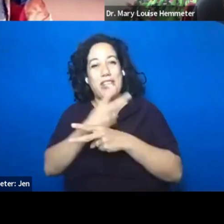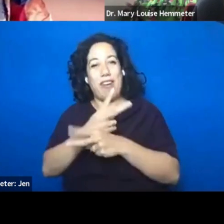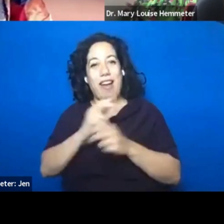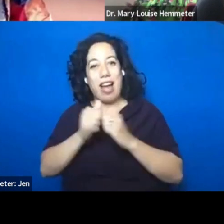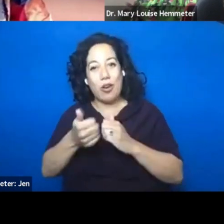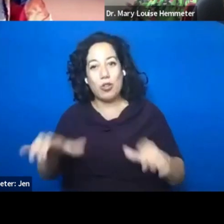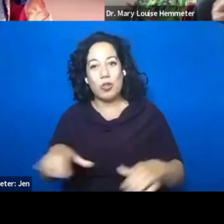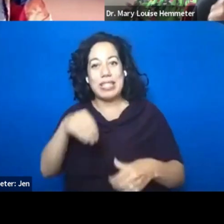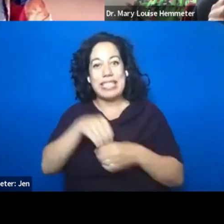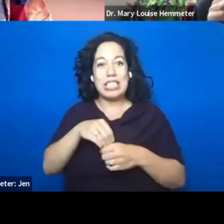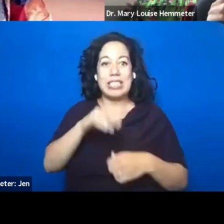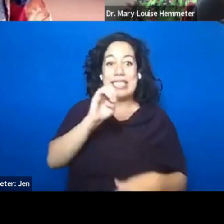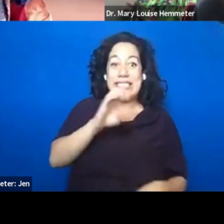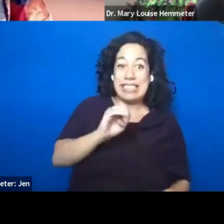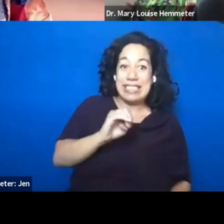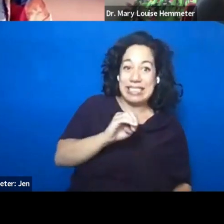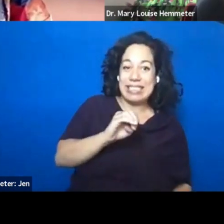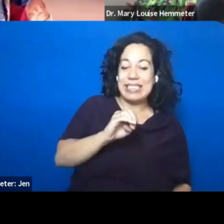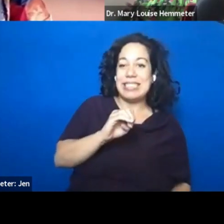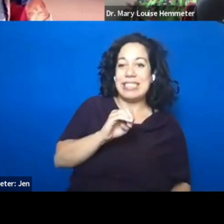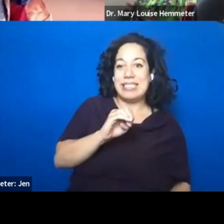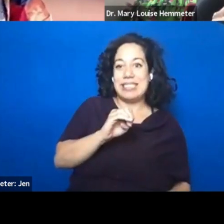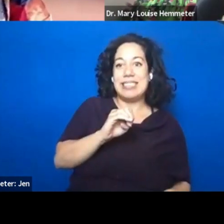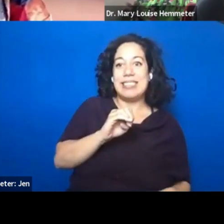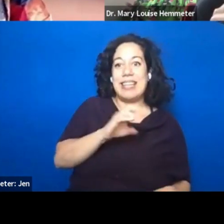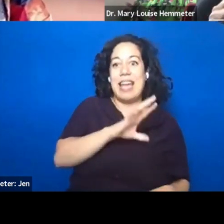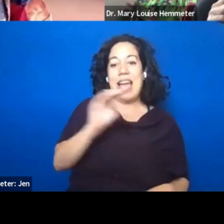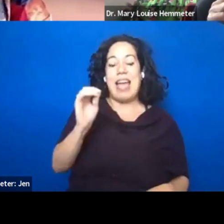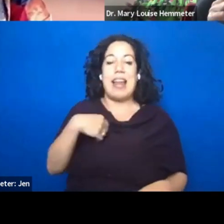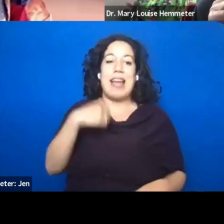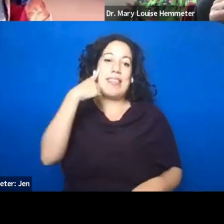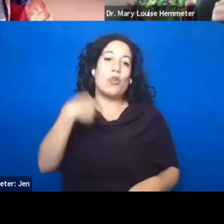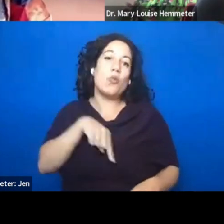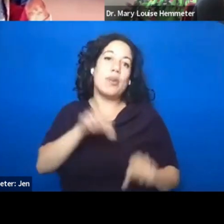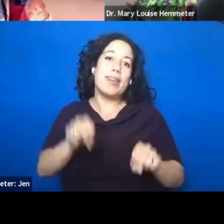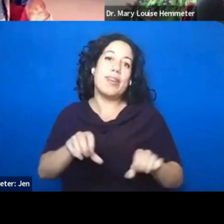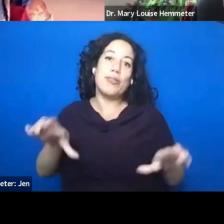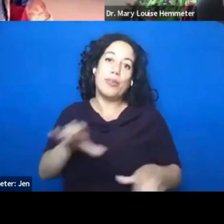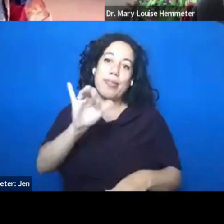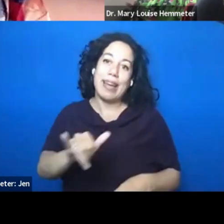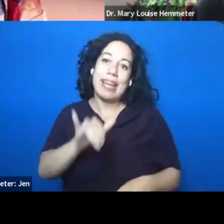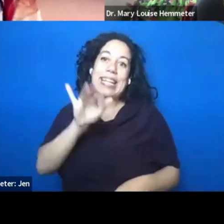early childhood. And I think we can only do that if we try to